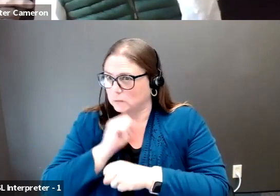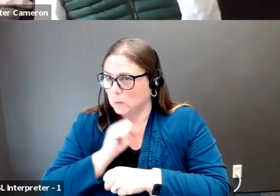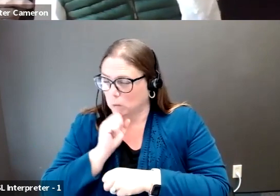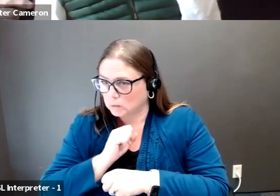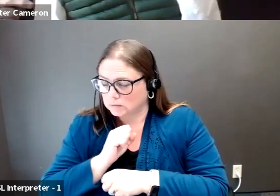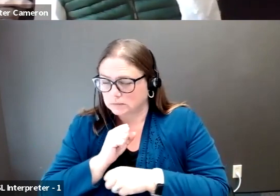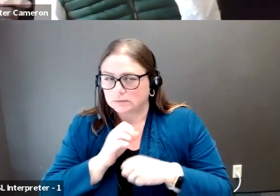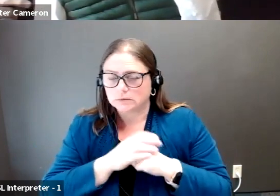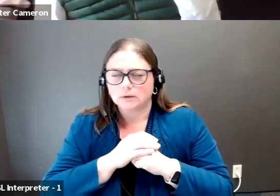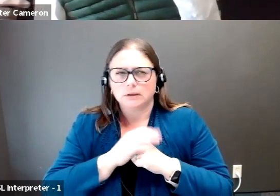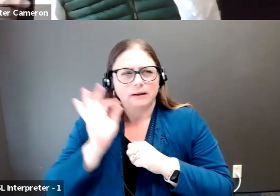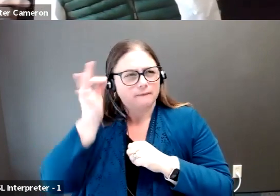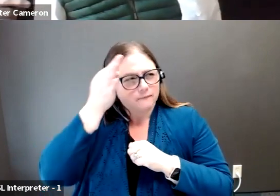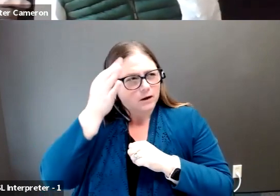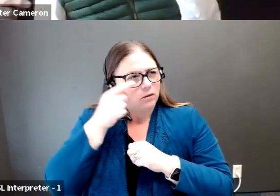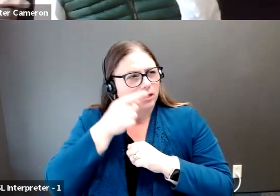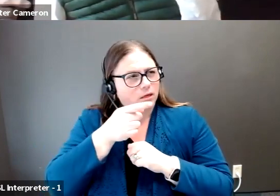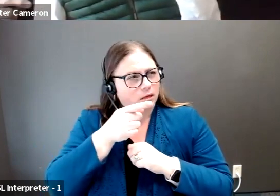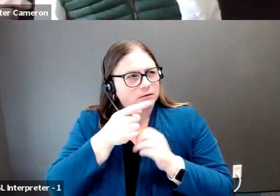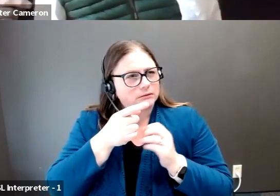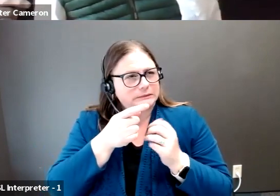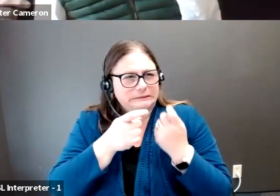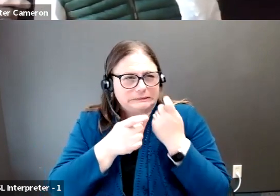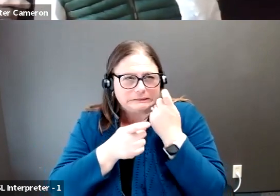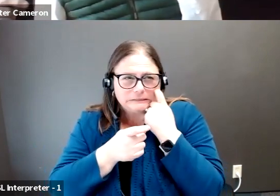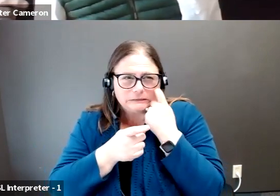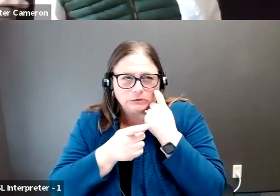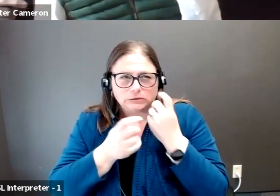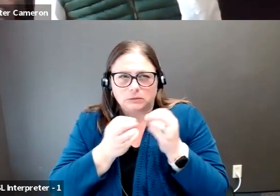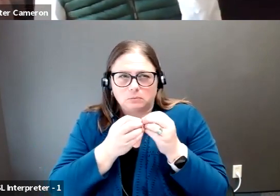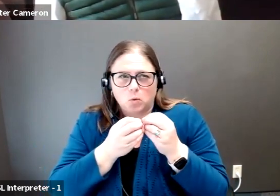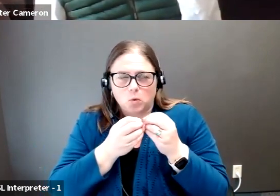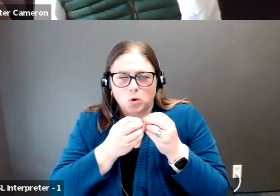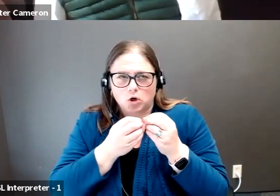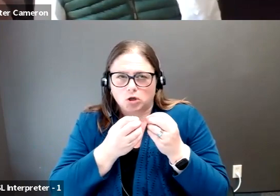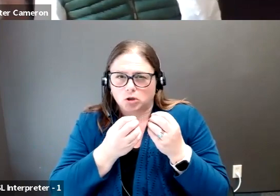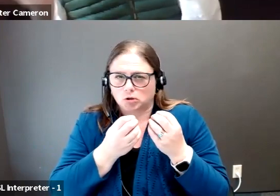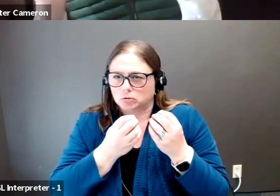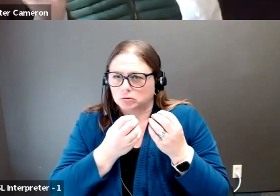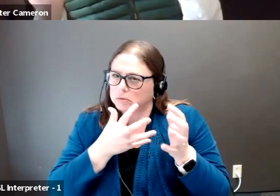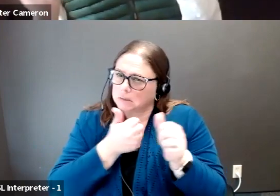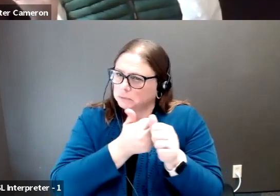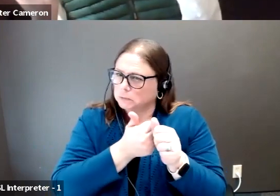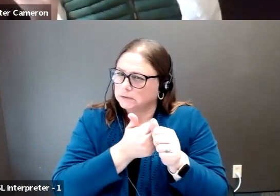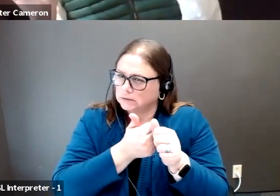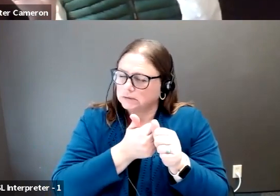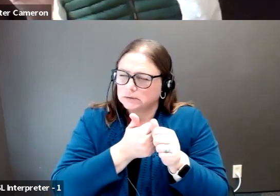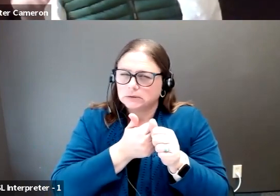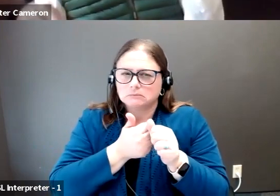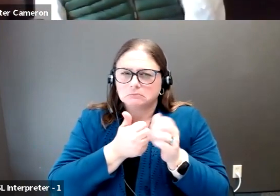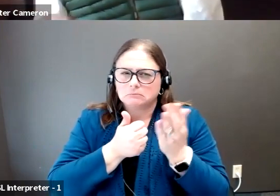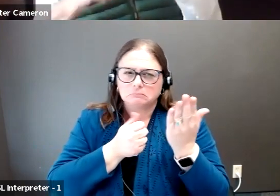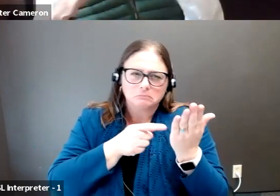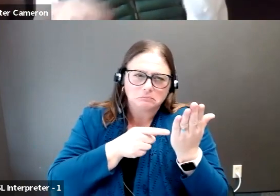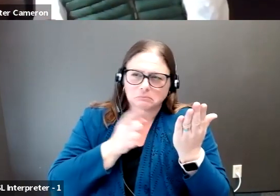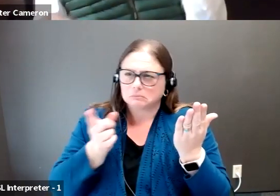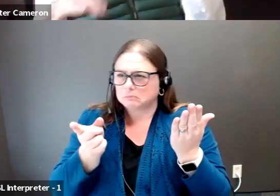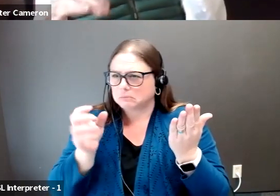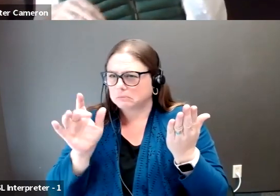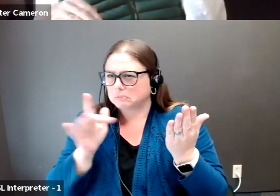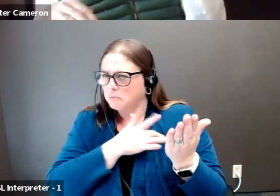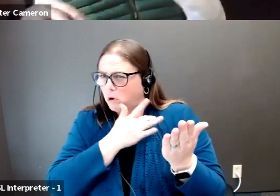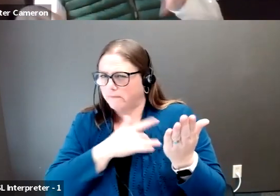little, is more recent and is a little, has some slight variations, but they're